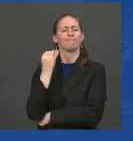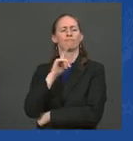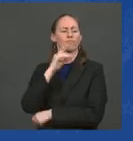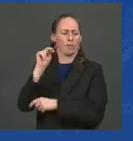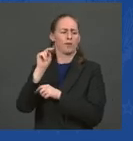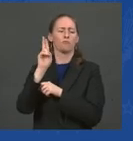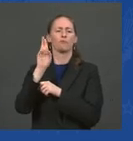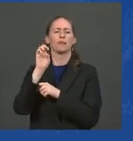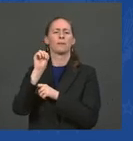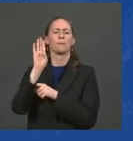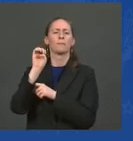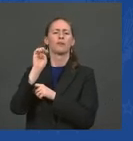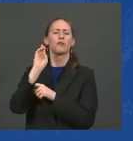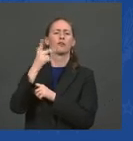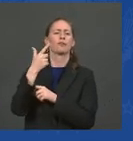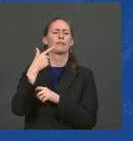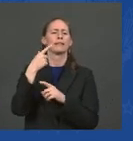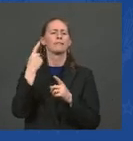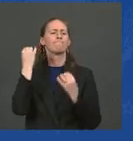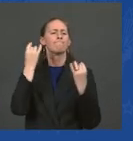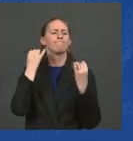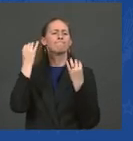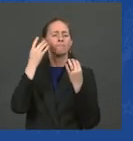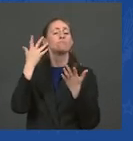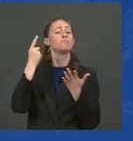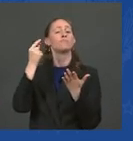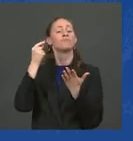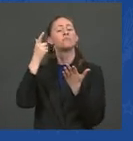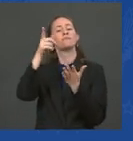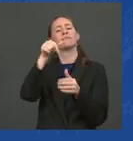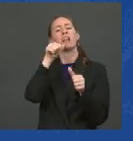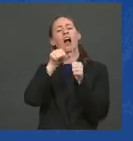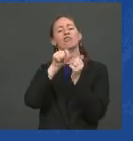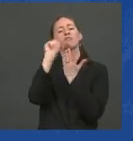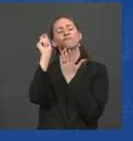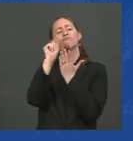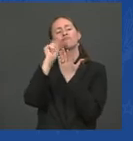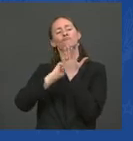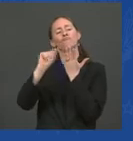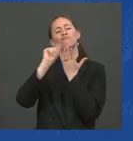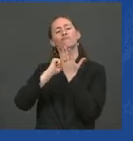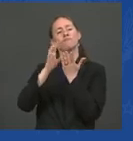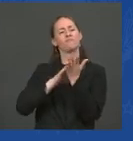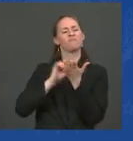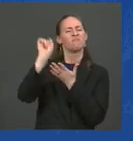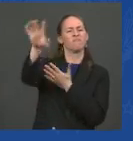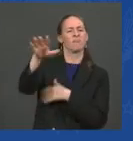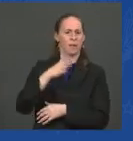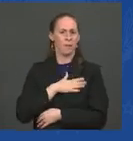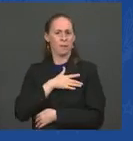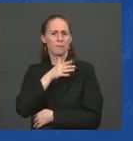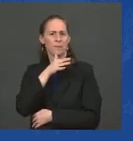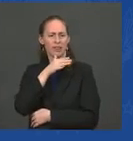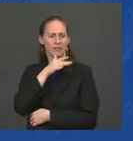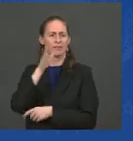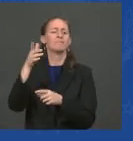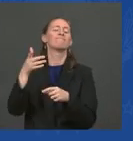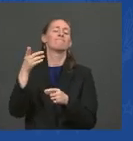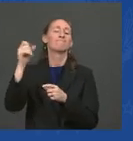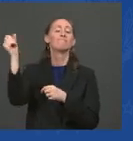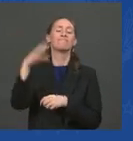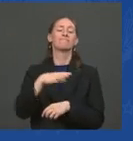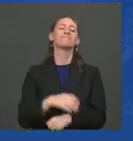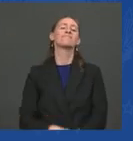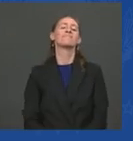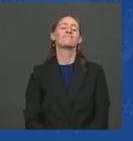mother in the early summer of 1946, almost a year later after the trials began. The letter captures